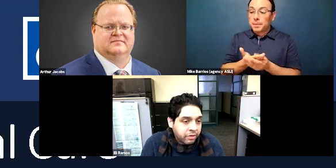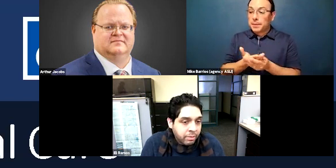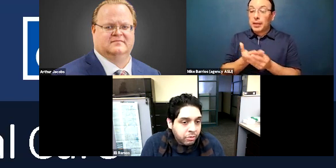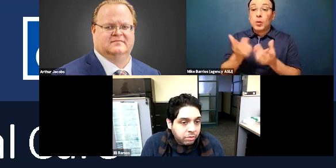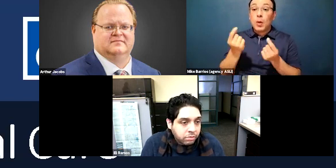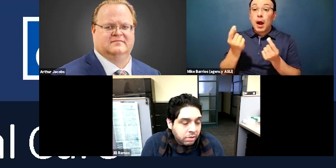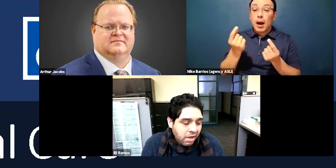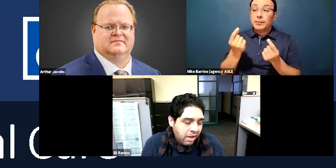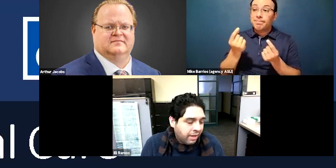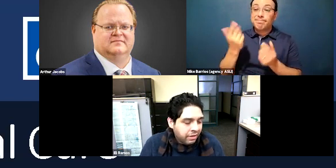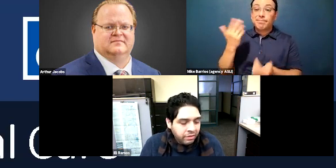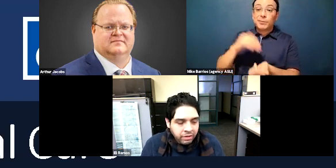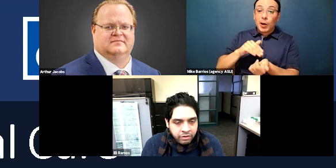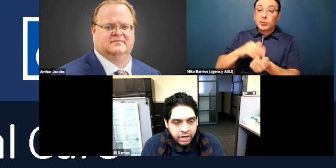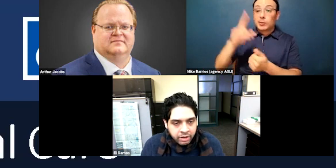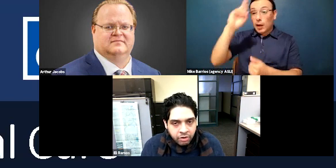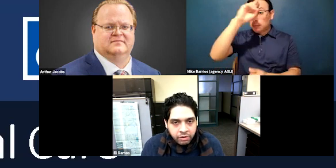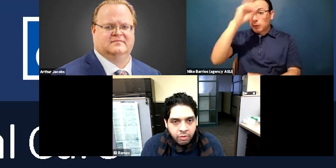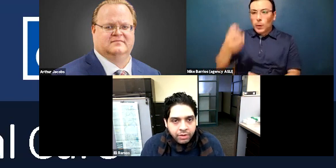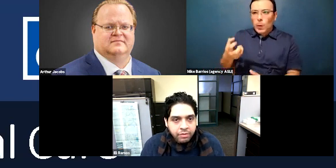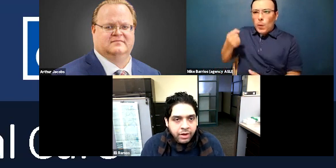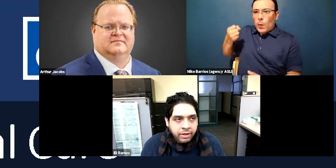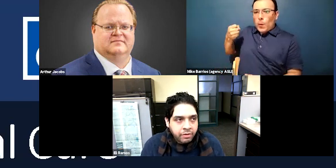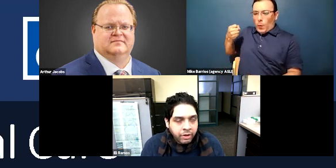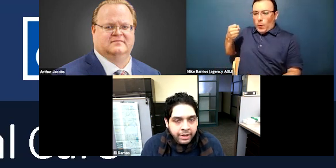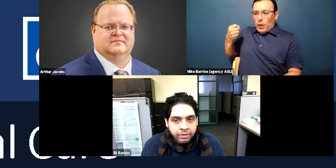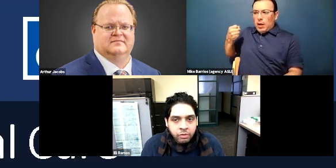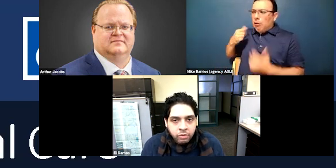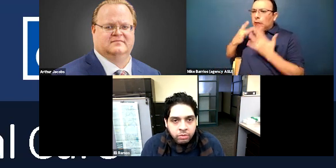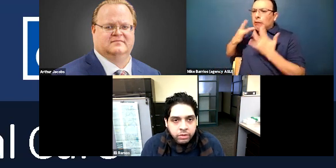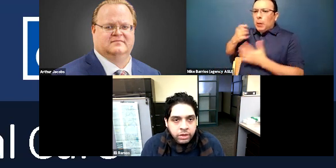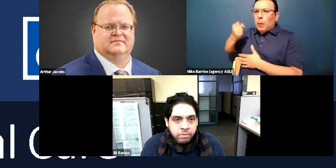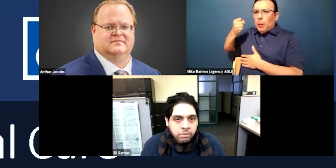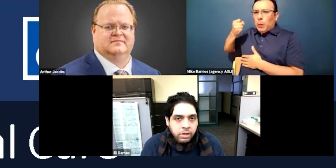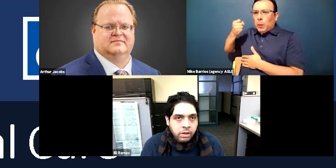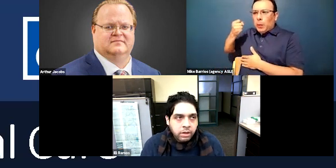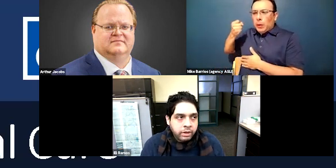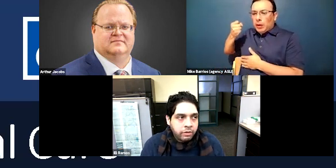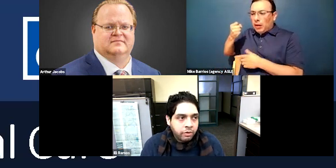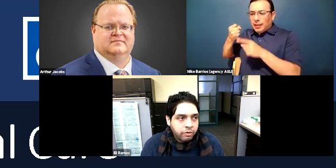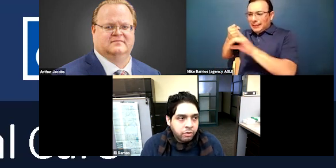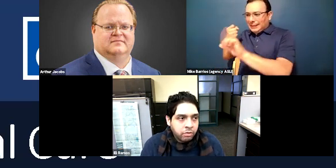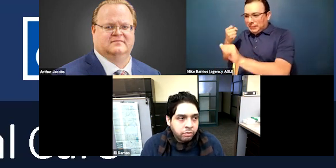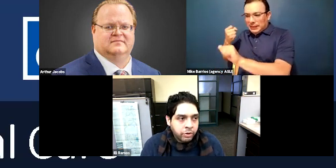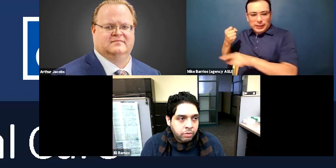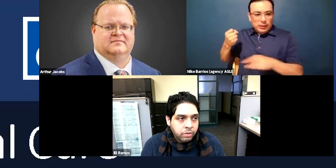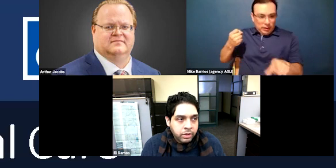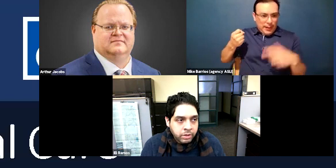for example. And these things are kind of hard to quantify. It's all anecdotal. And it's